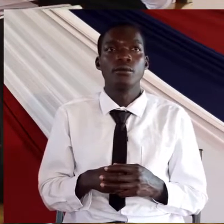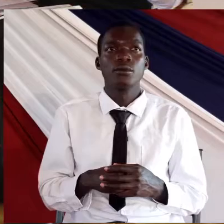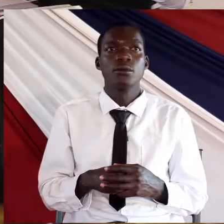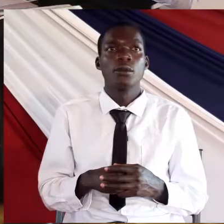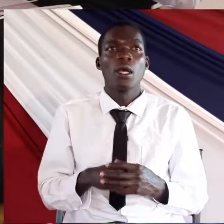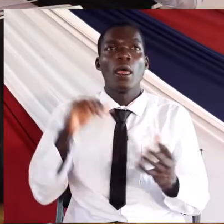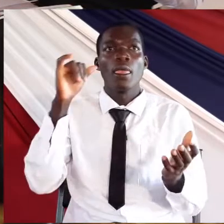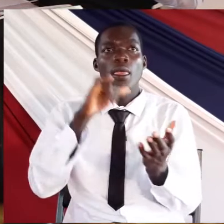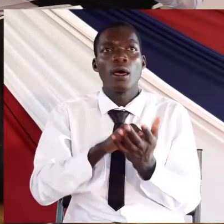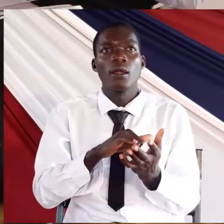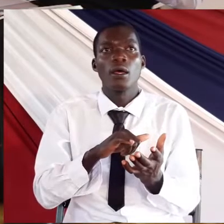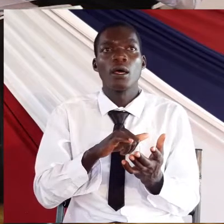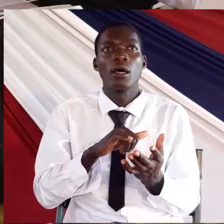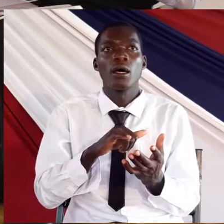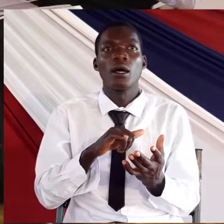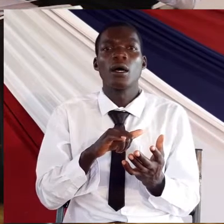that